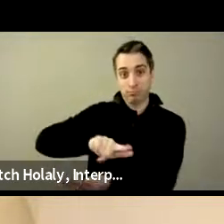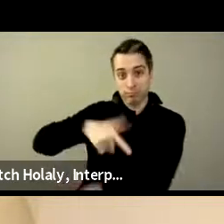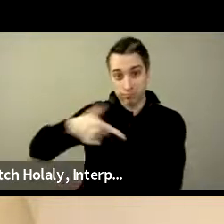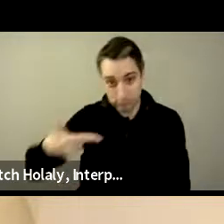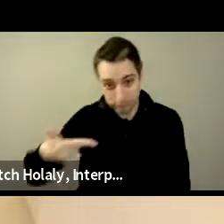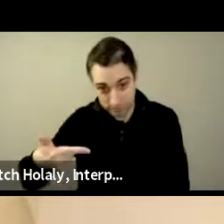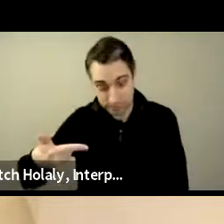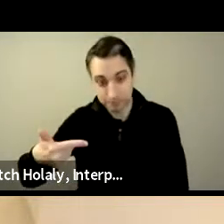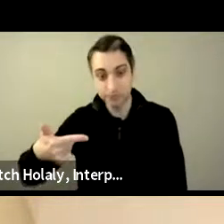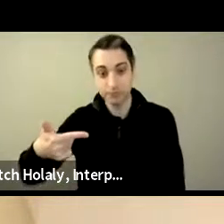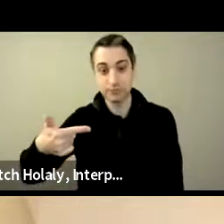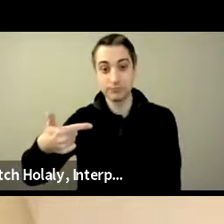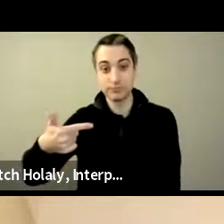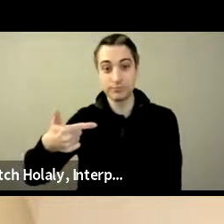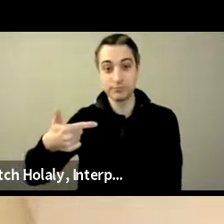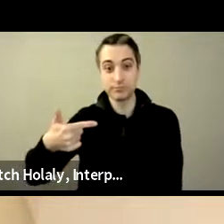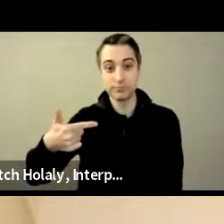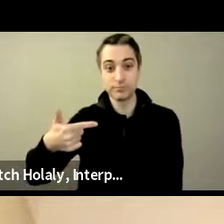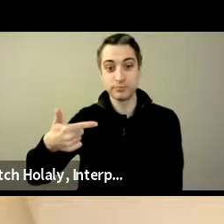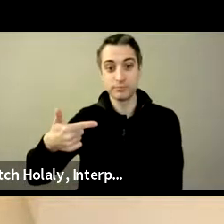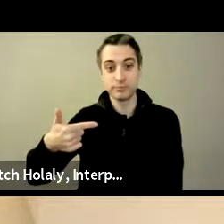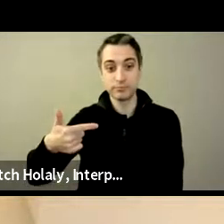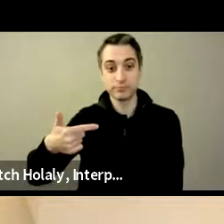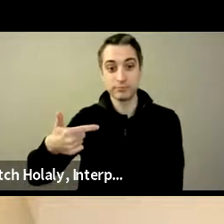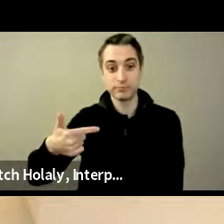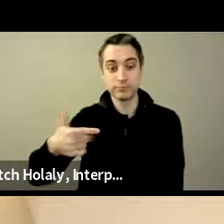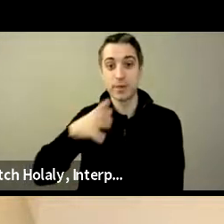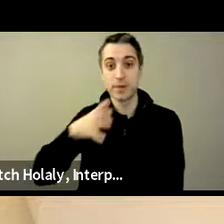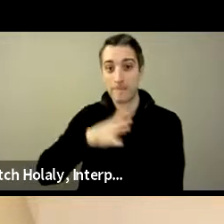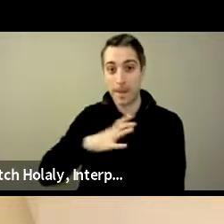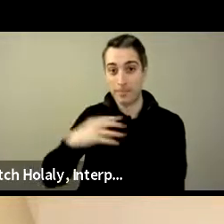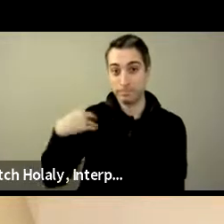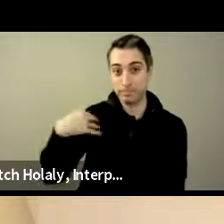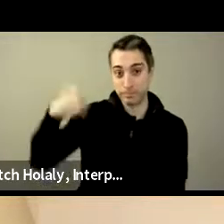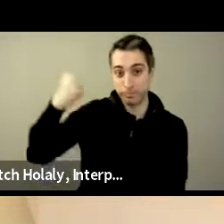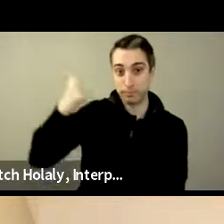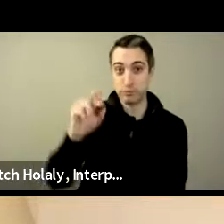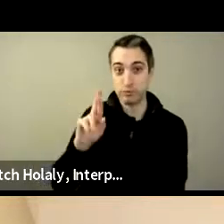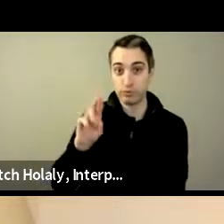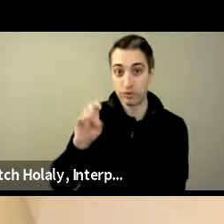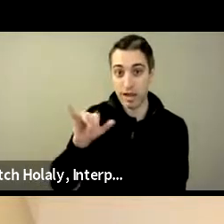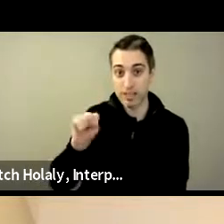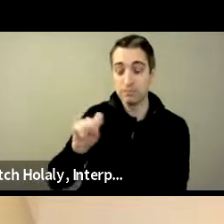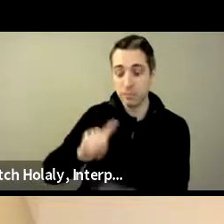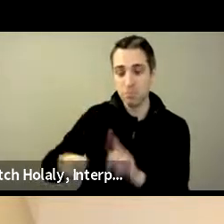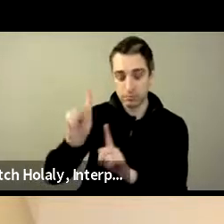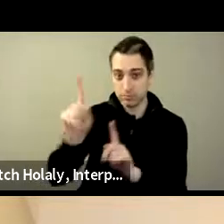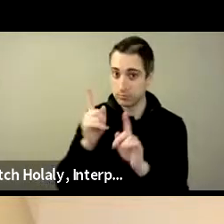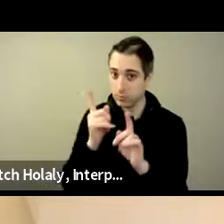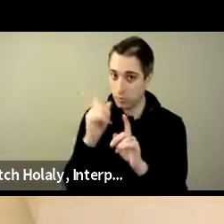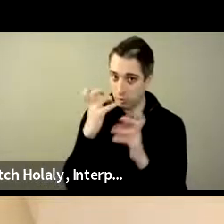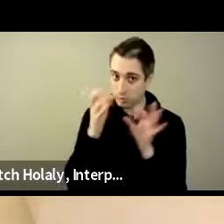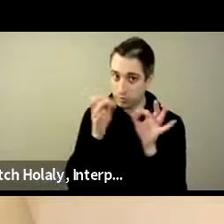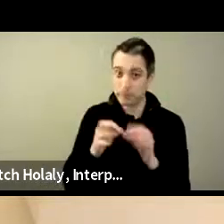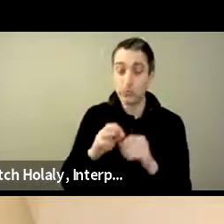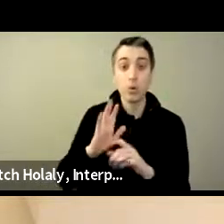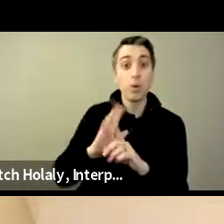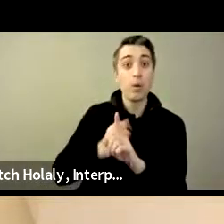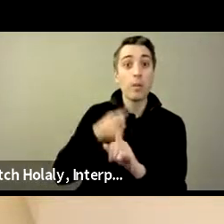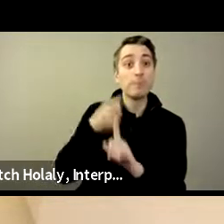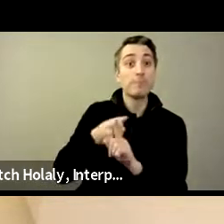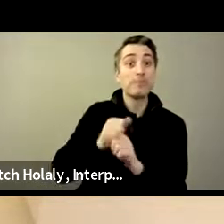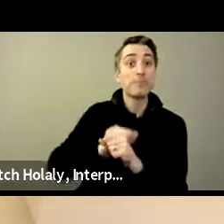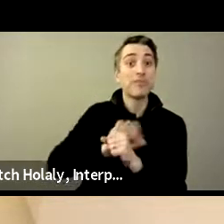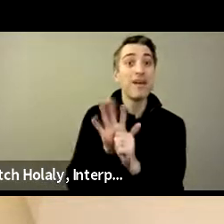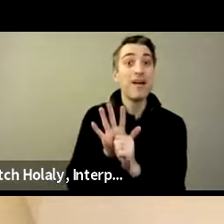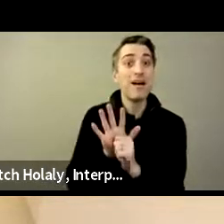the mic to Madam Chair Reyes, is that when the whole pandemic hit, stuff wasn't coming out in Spanish or